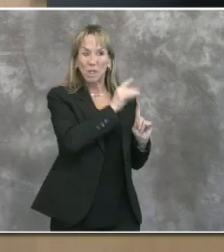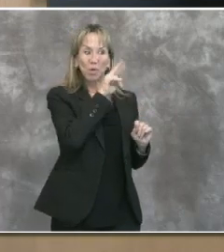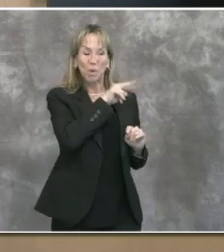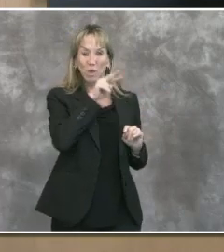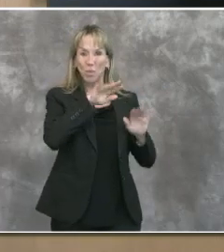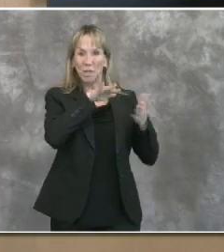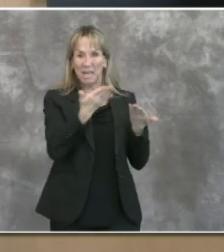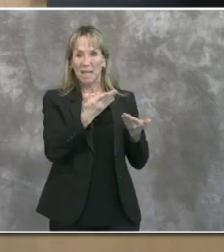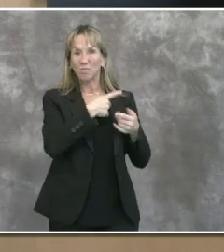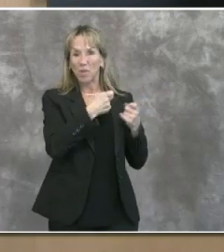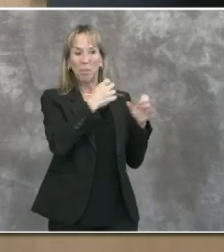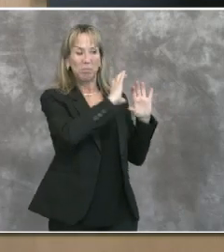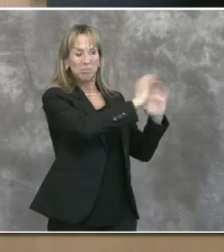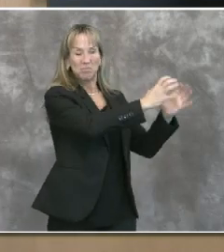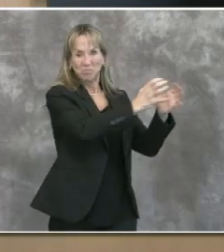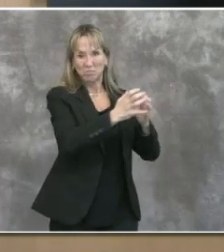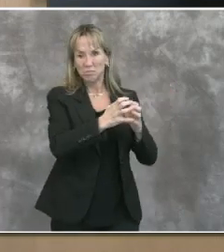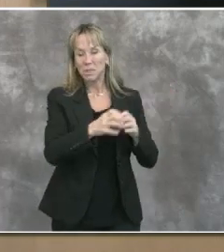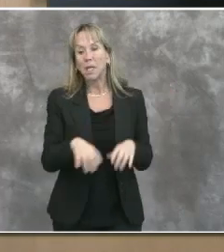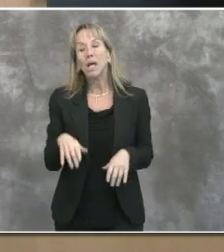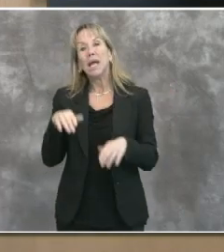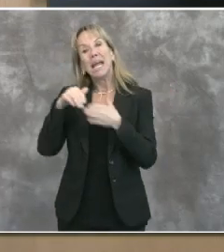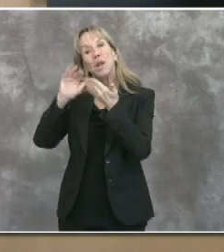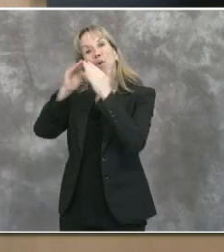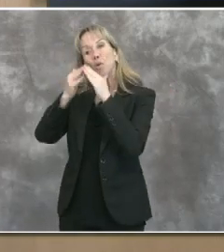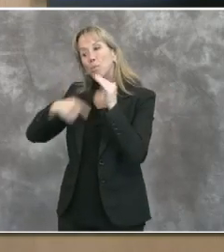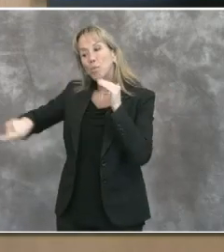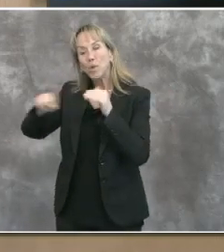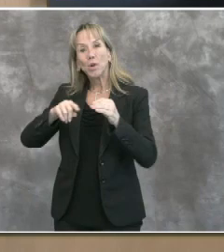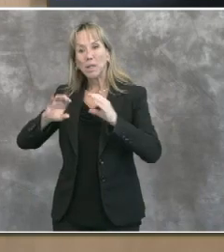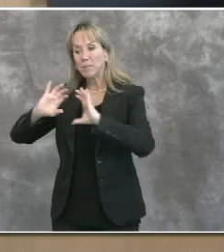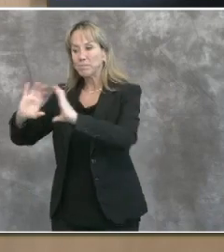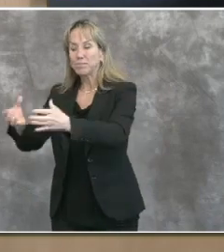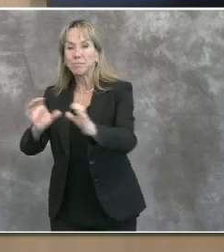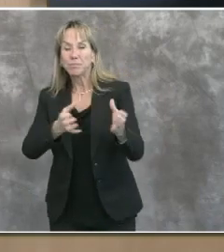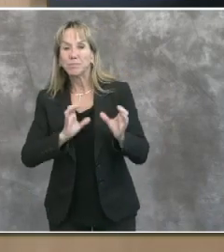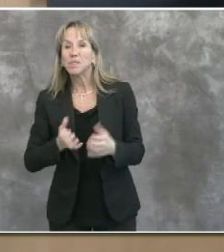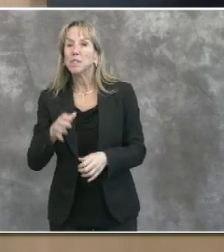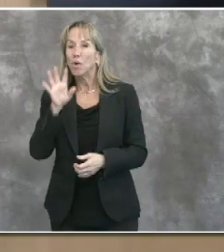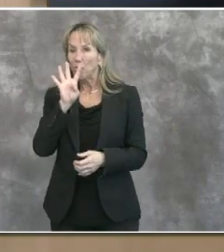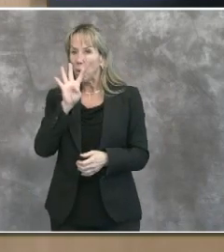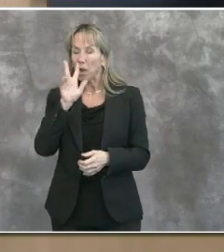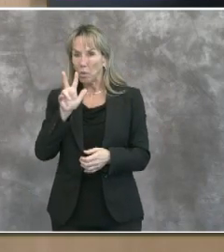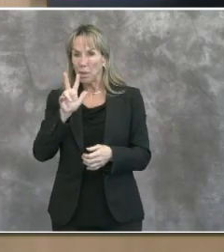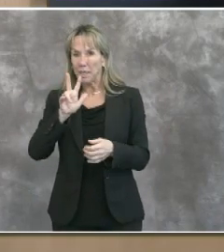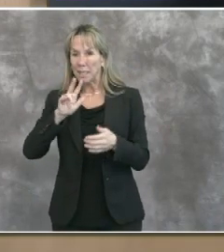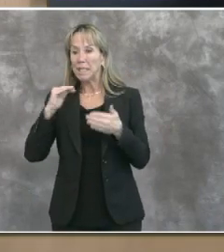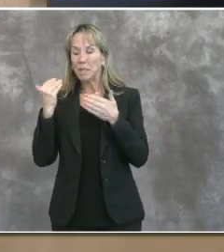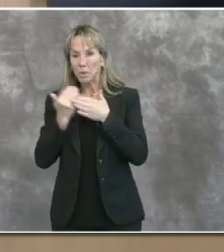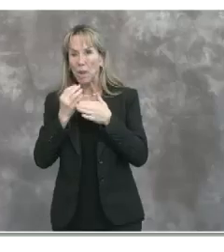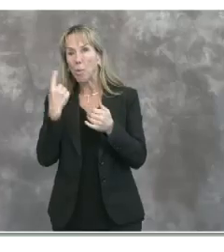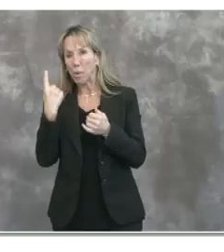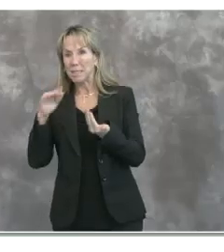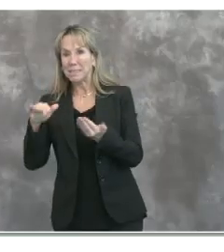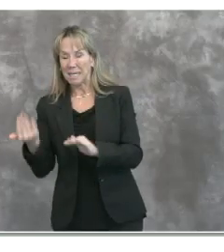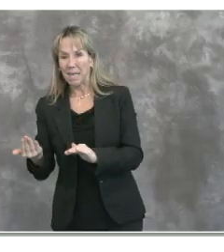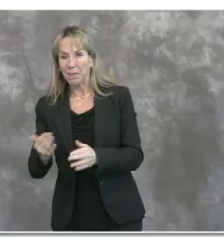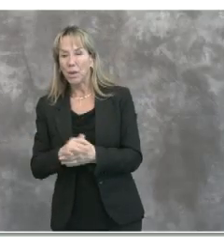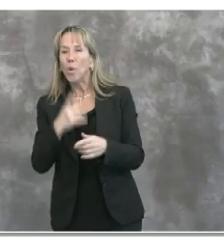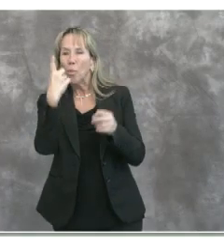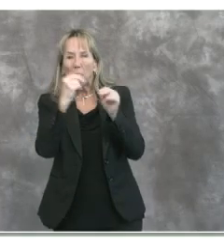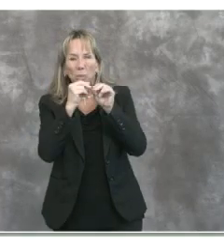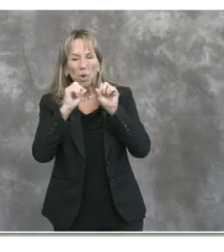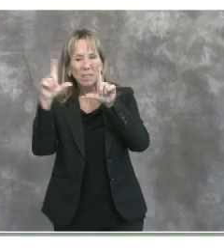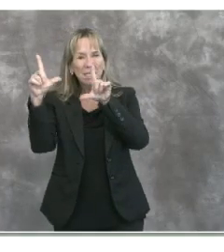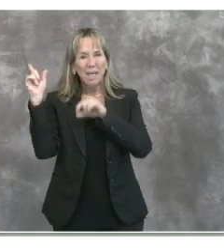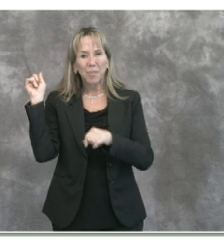deaths. 11 outbreaks in community settings, representing 43 cases and 1 death. And I think we do have one more